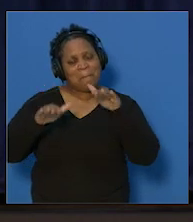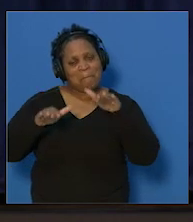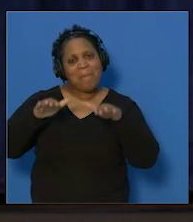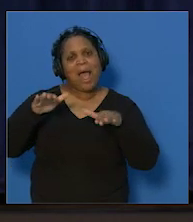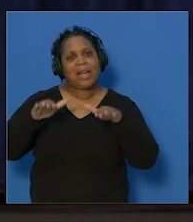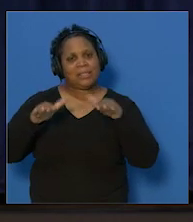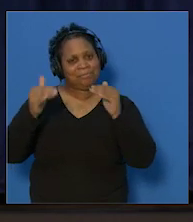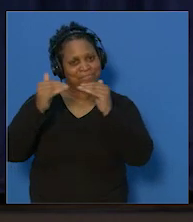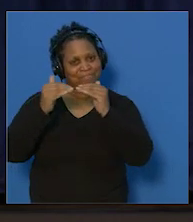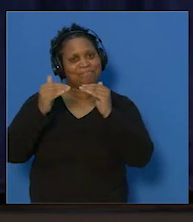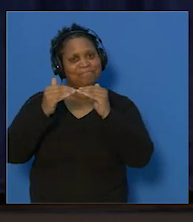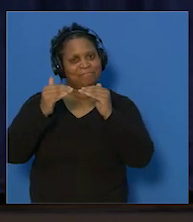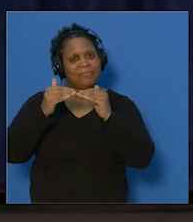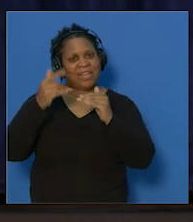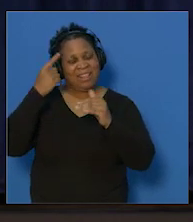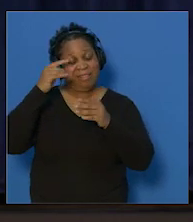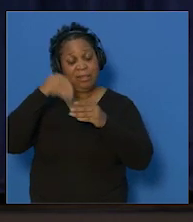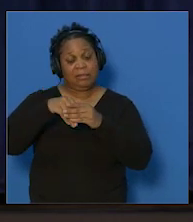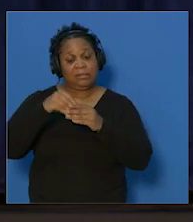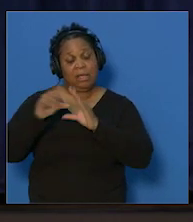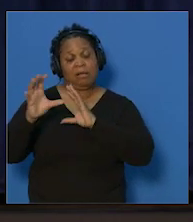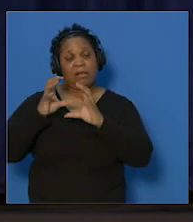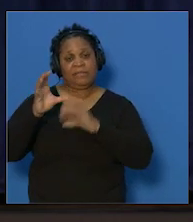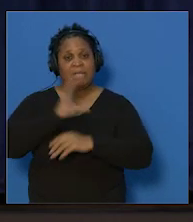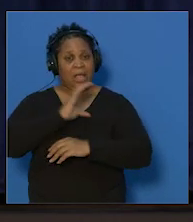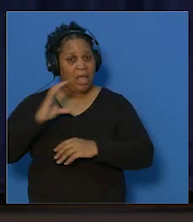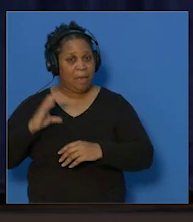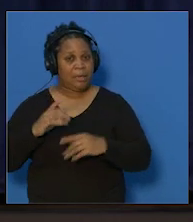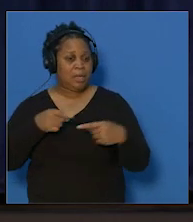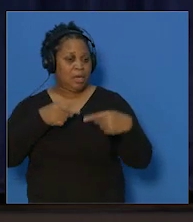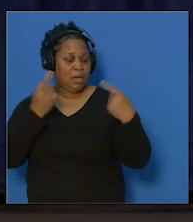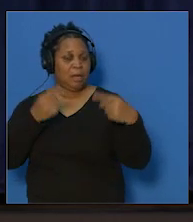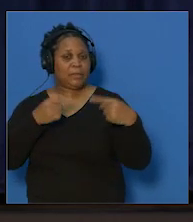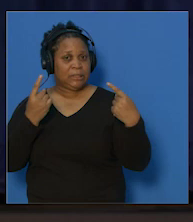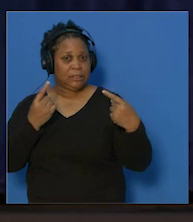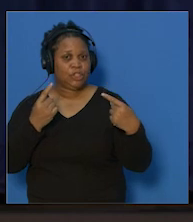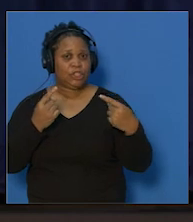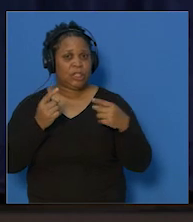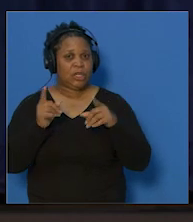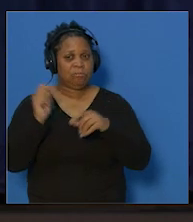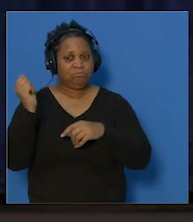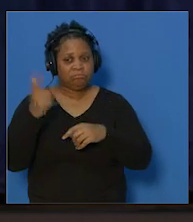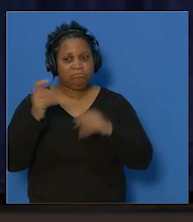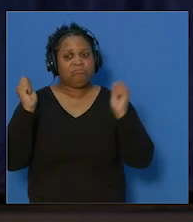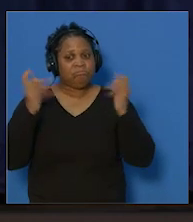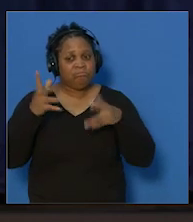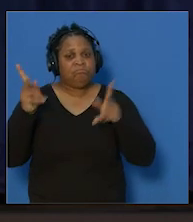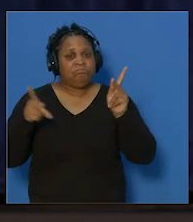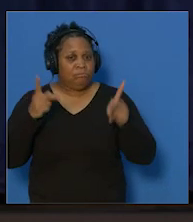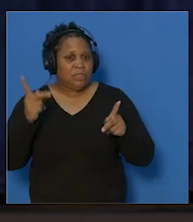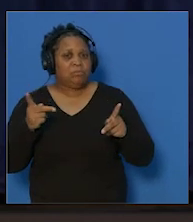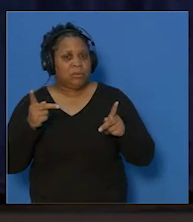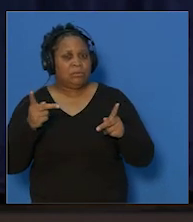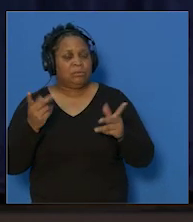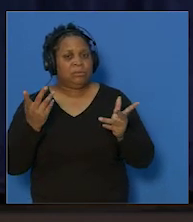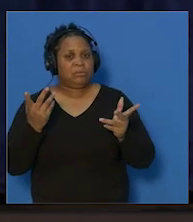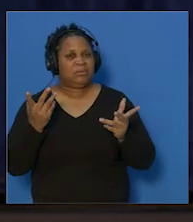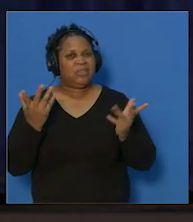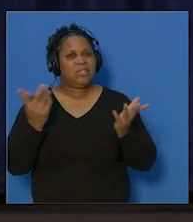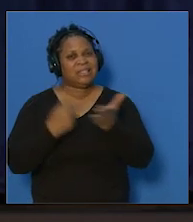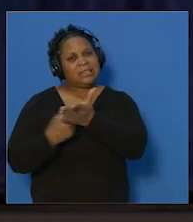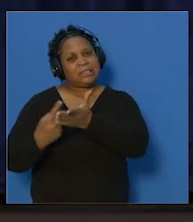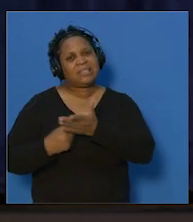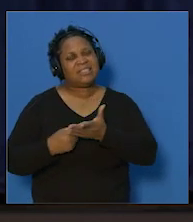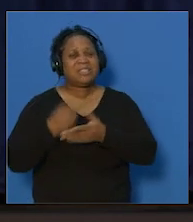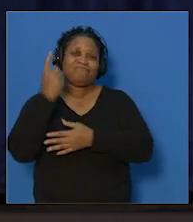And in conversations inside of cabinet and conversations with the opposition and conversations with all other persons, it's a discussion on what makes the